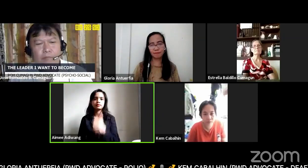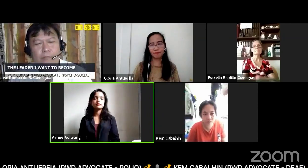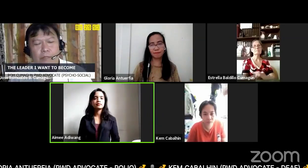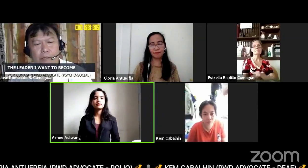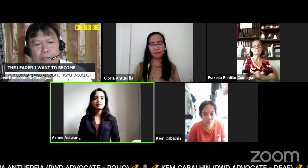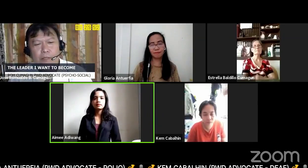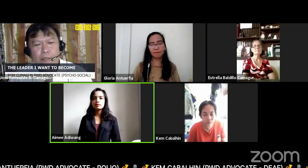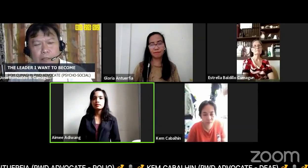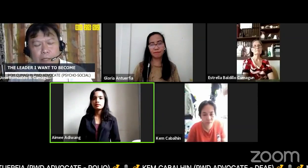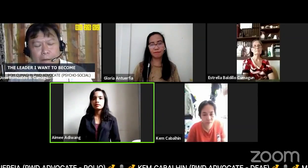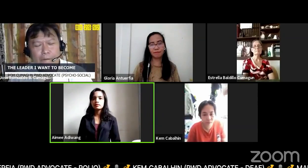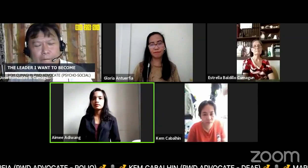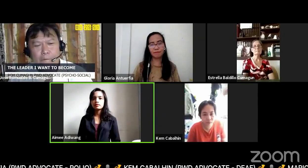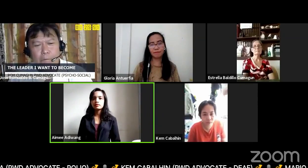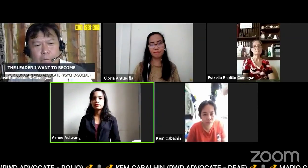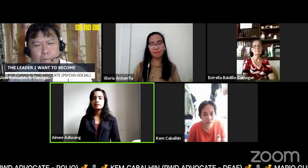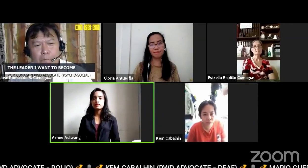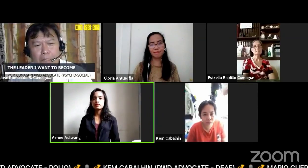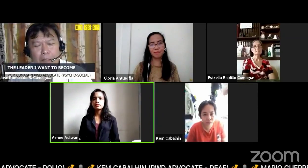Kim,